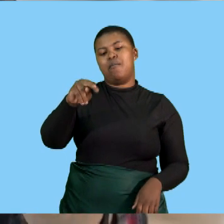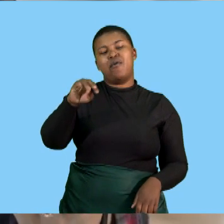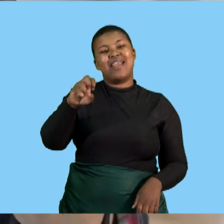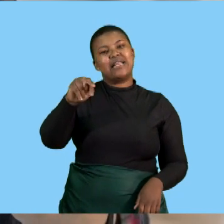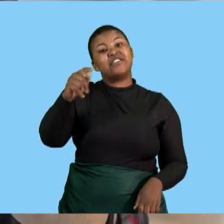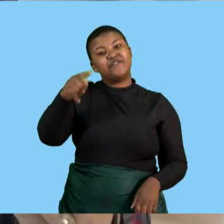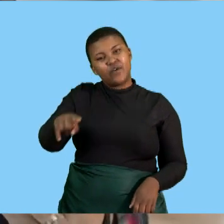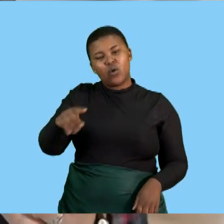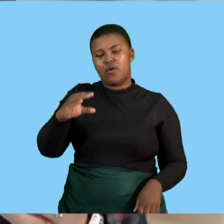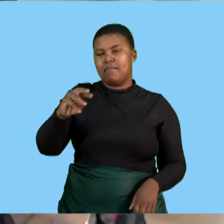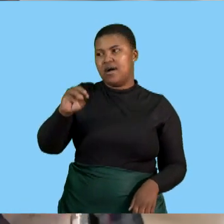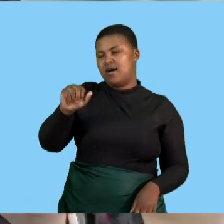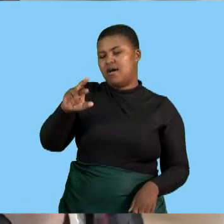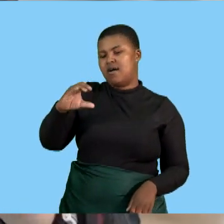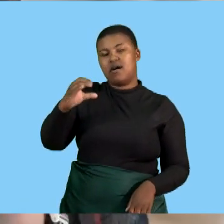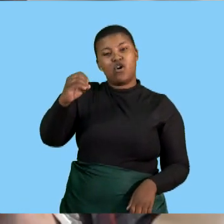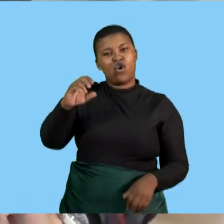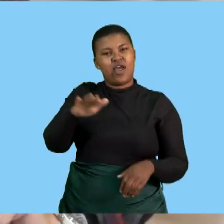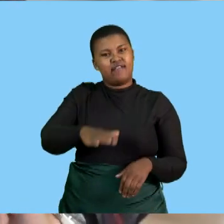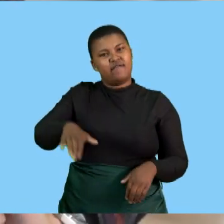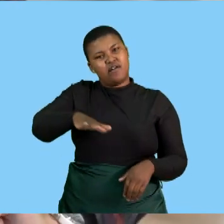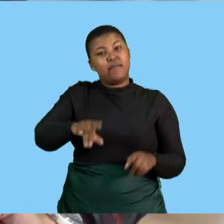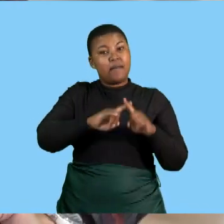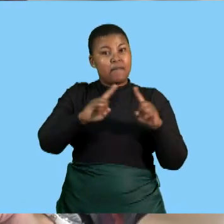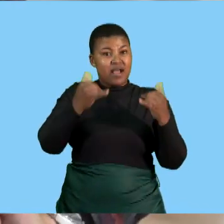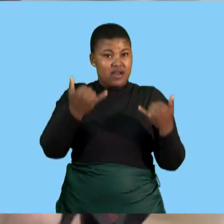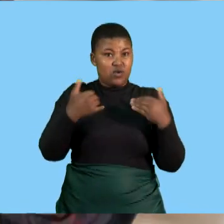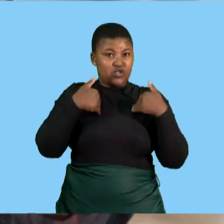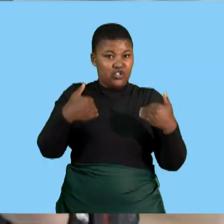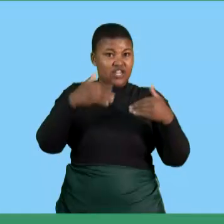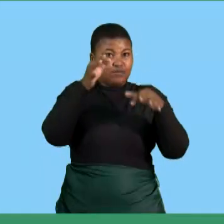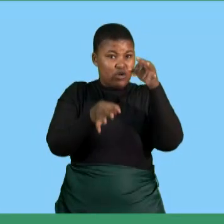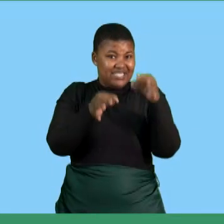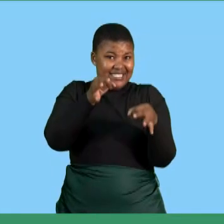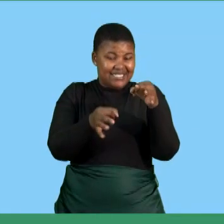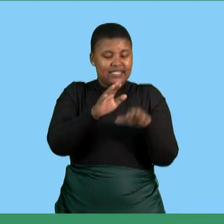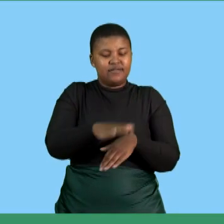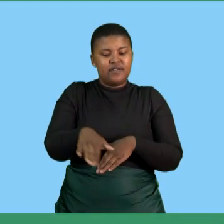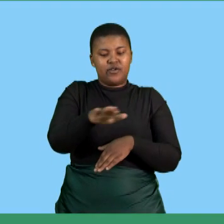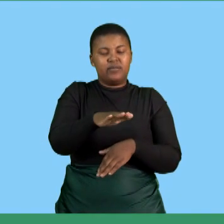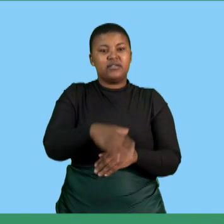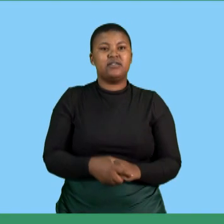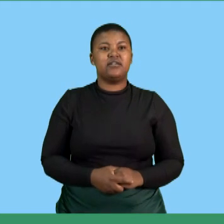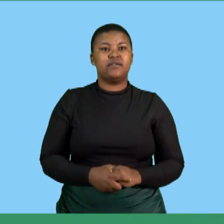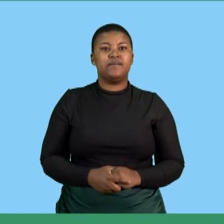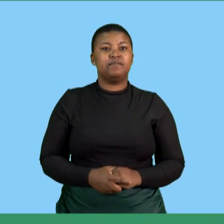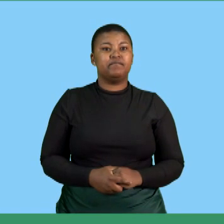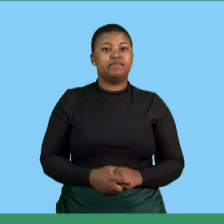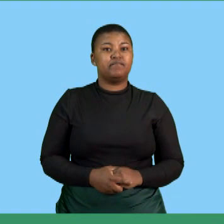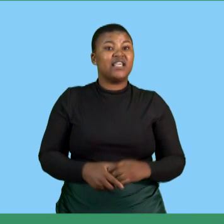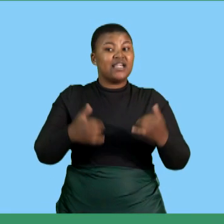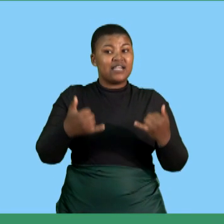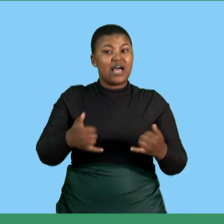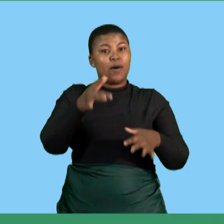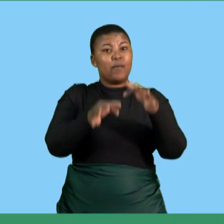the macro environment. So let's focus first on the political environment. Now, when we refer to